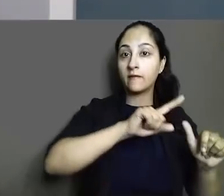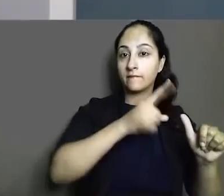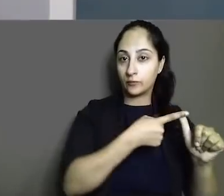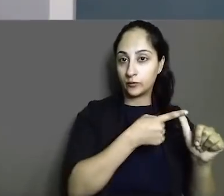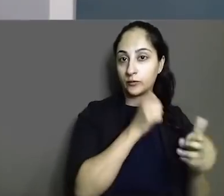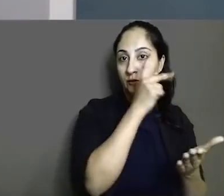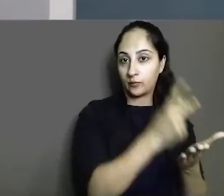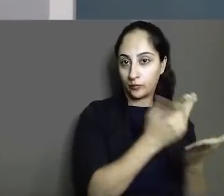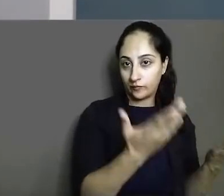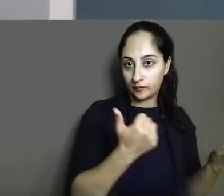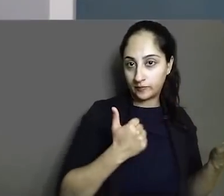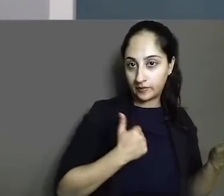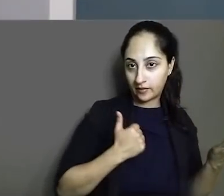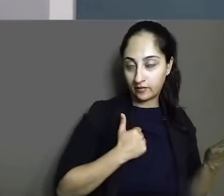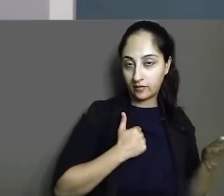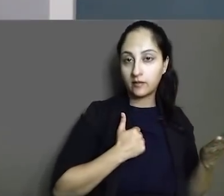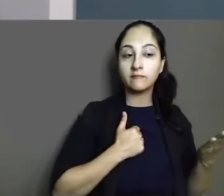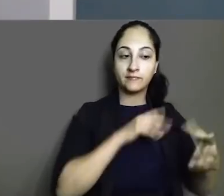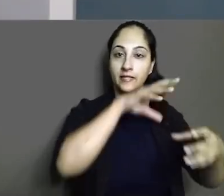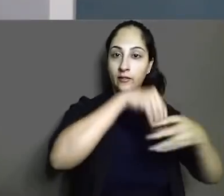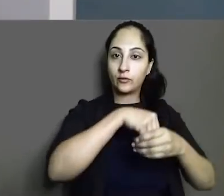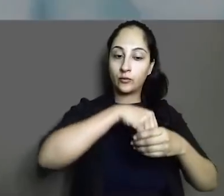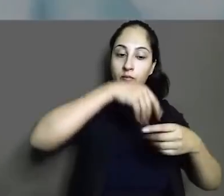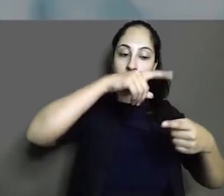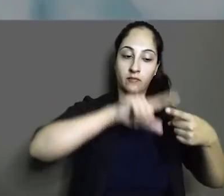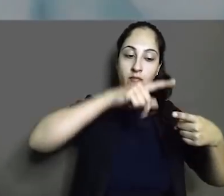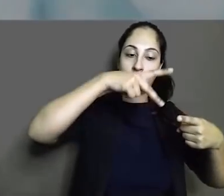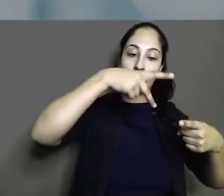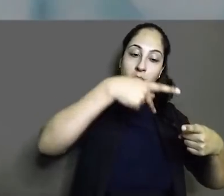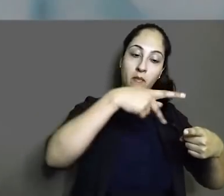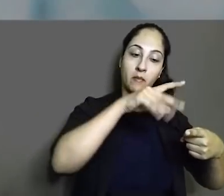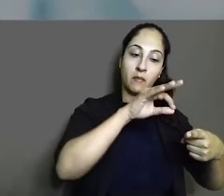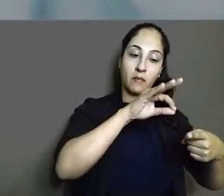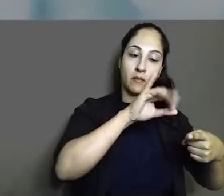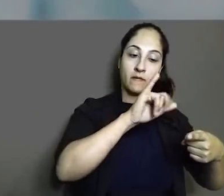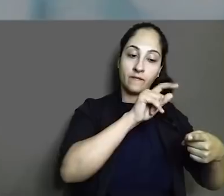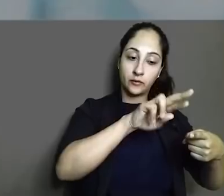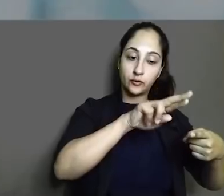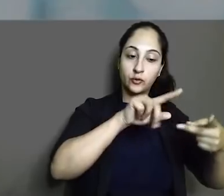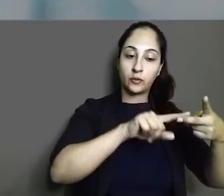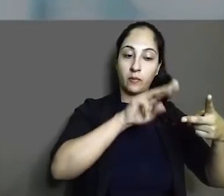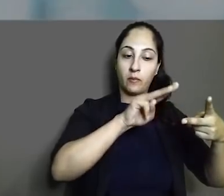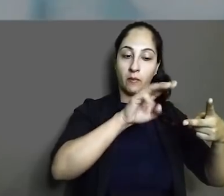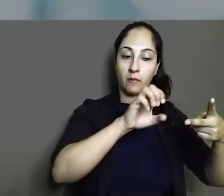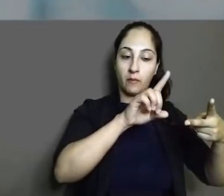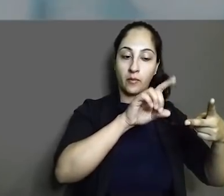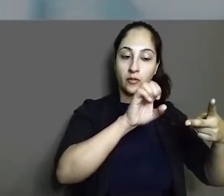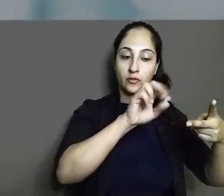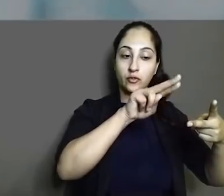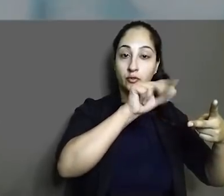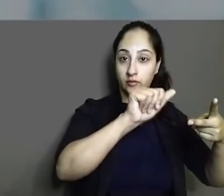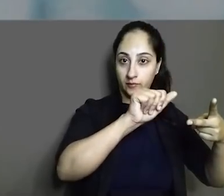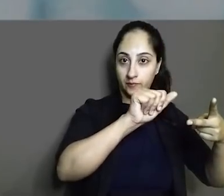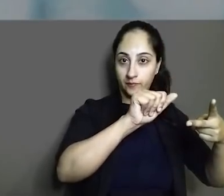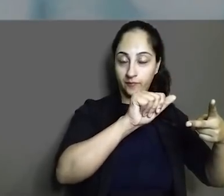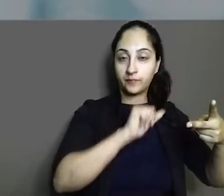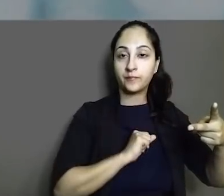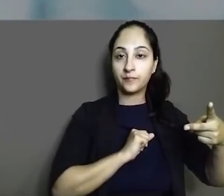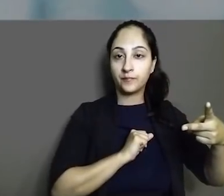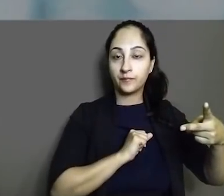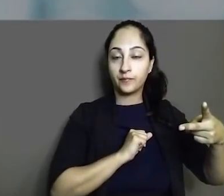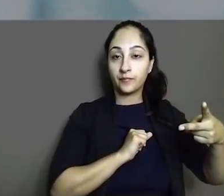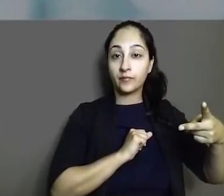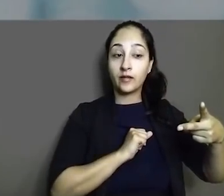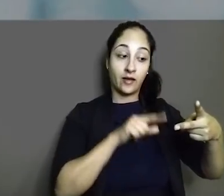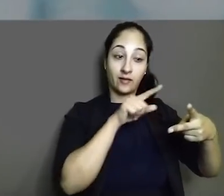got that talika where he mentioned vaccines. So the Pfizer and Moderna vaccines use the genetic code